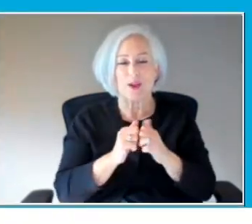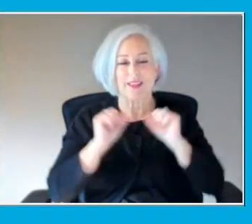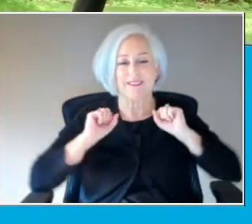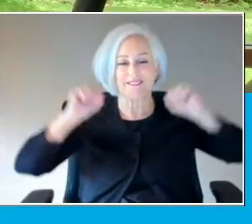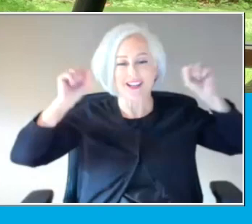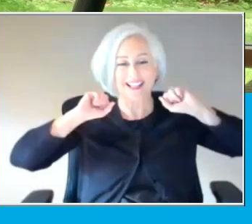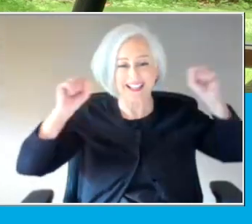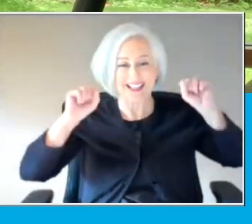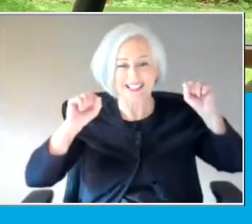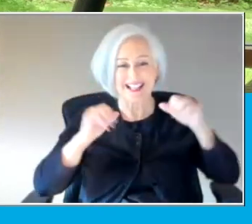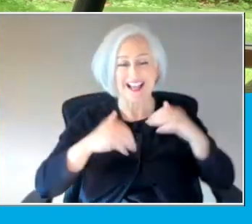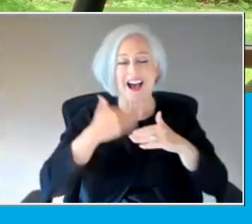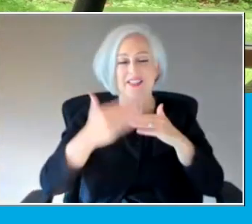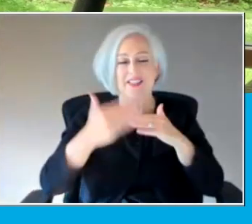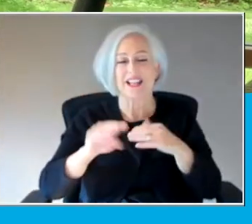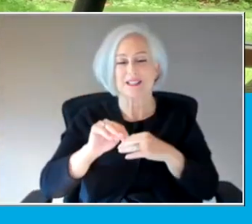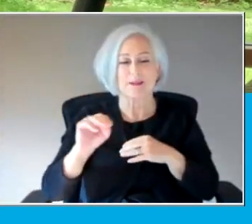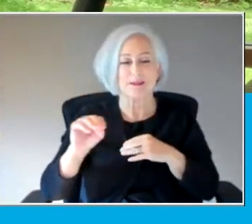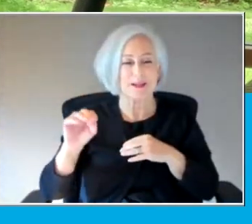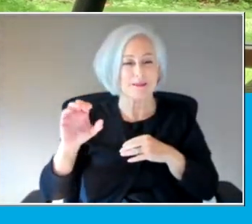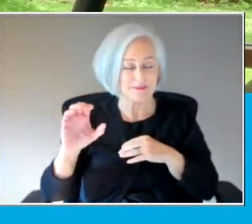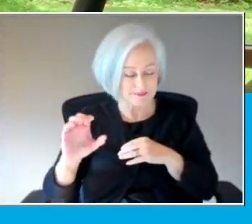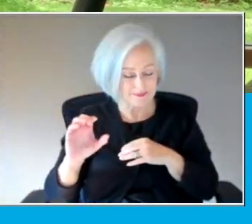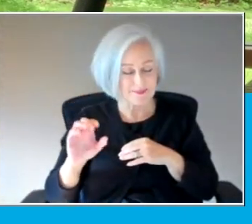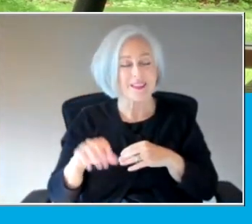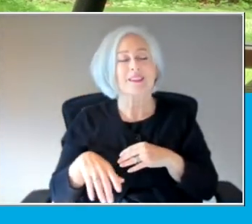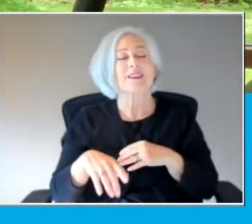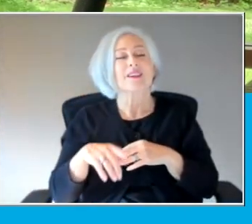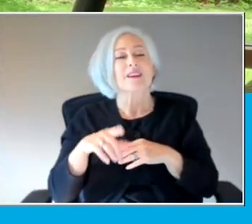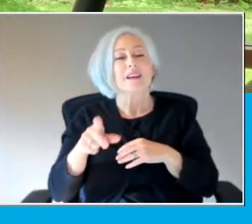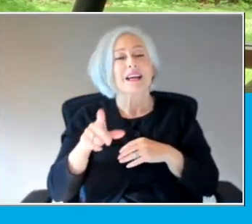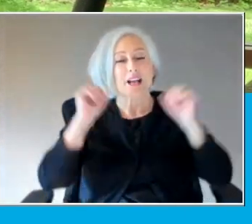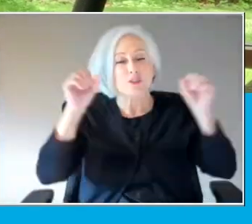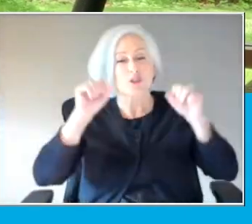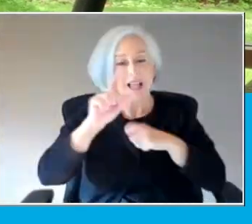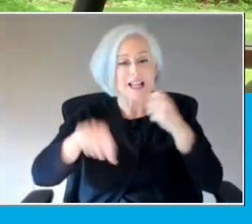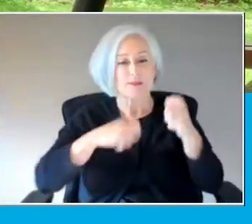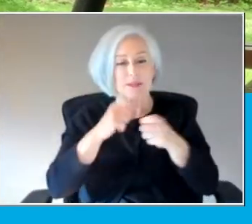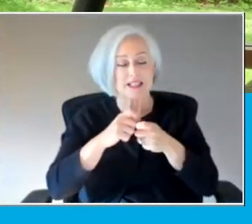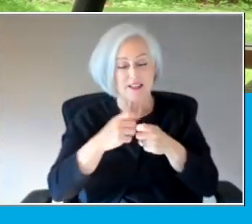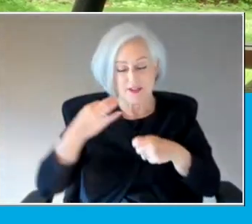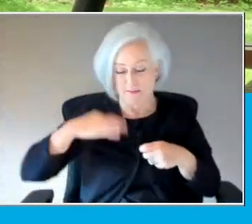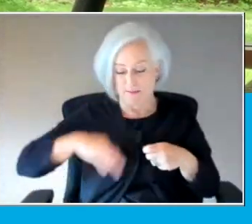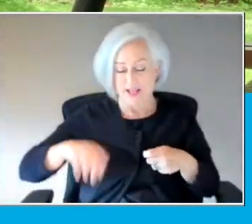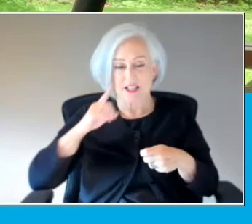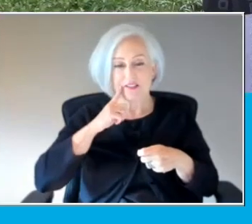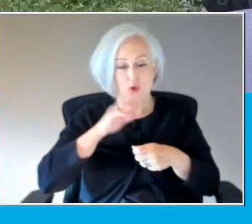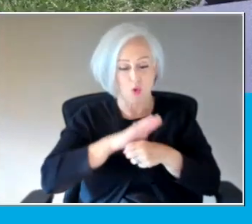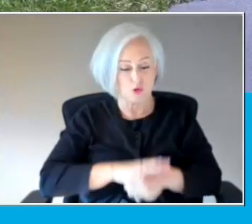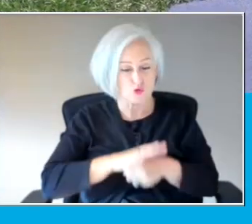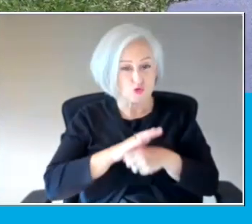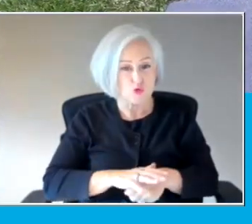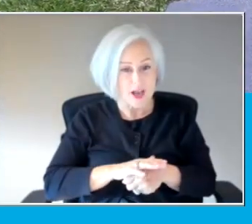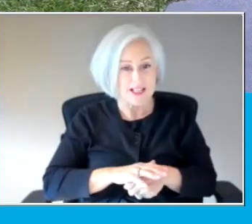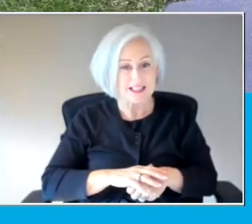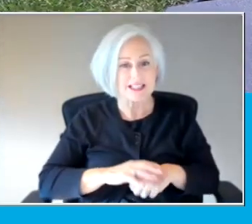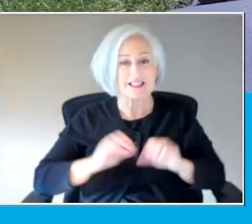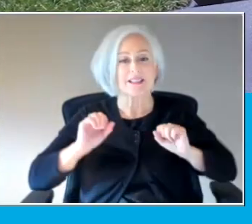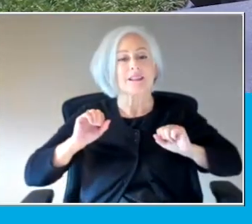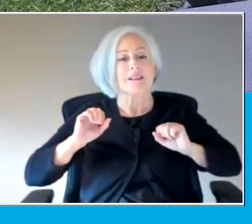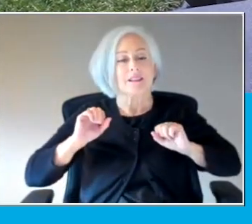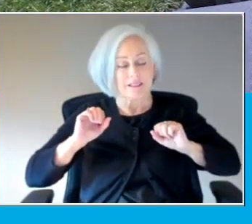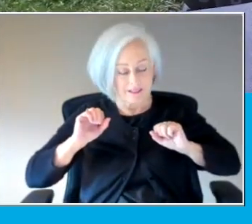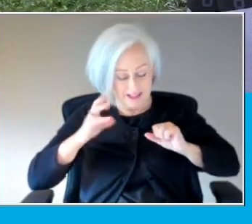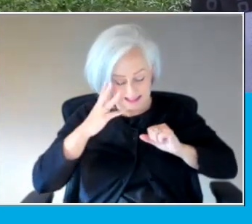Stites. Exercise and its specific benefits for things like sleep, stress, and chemo brain. Meet one trainer dedicating